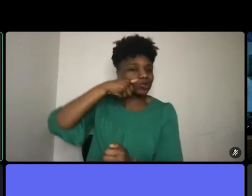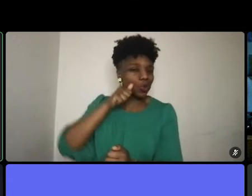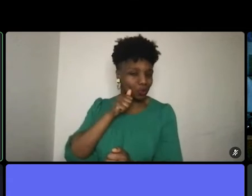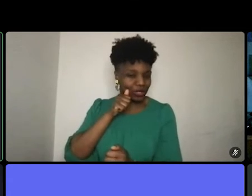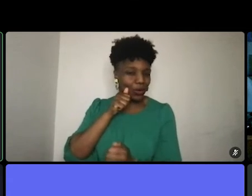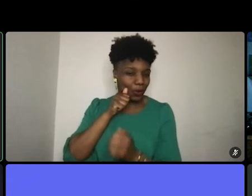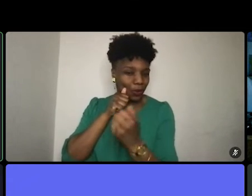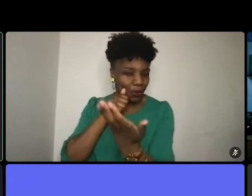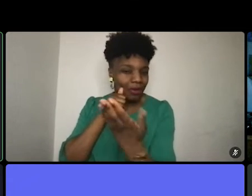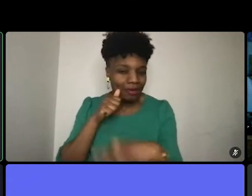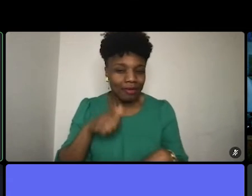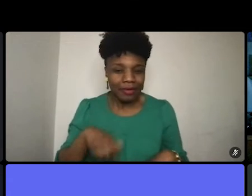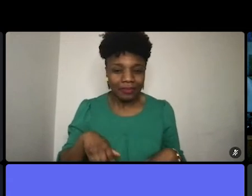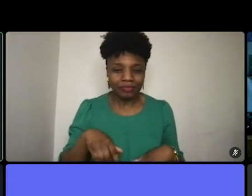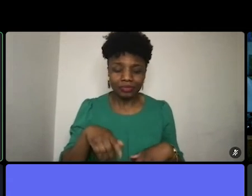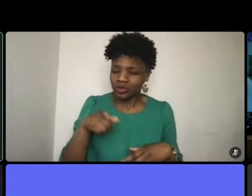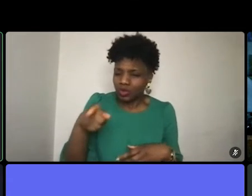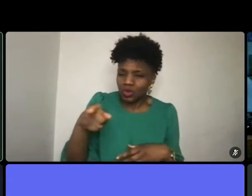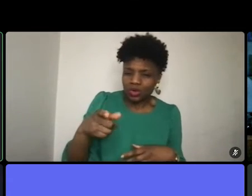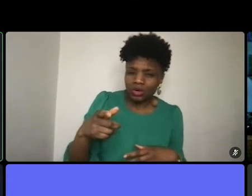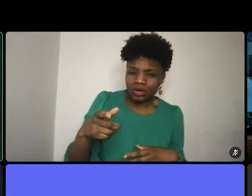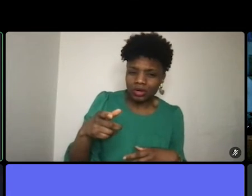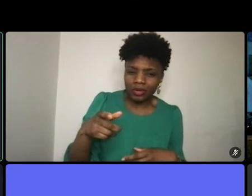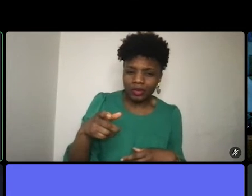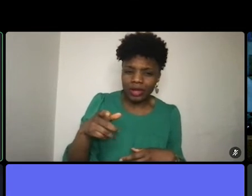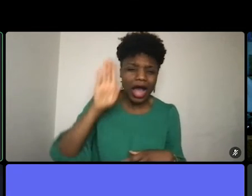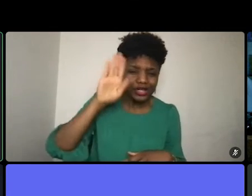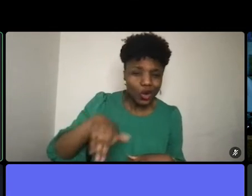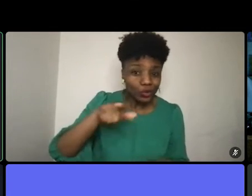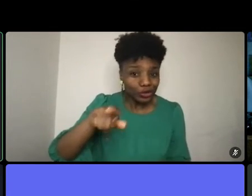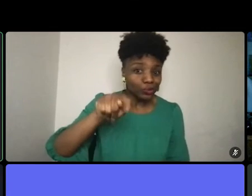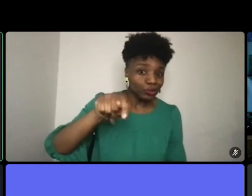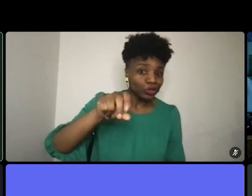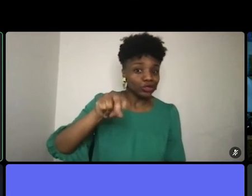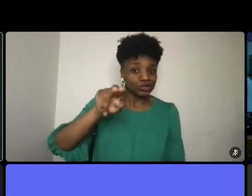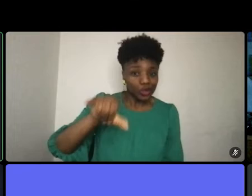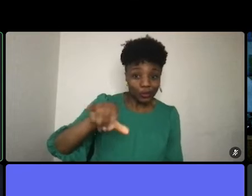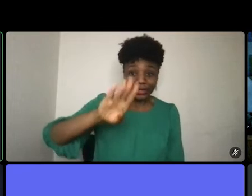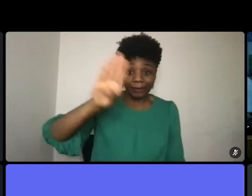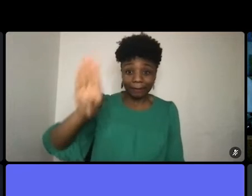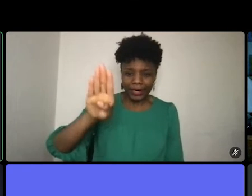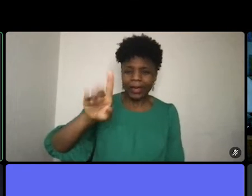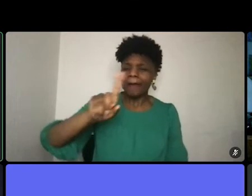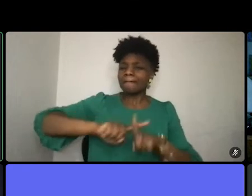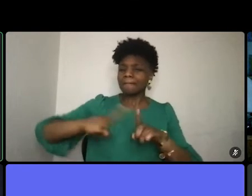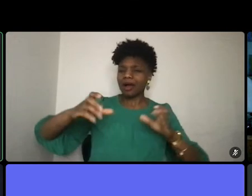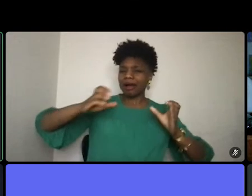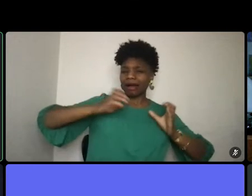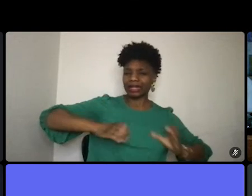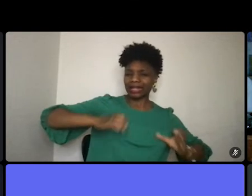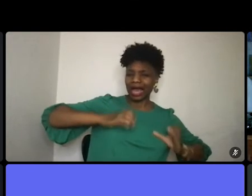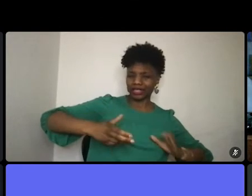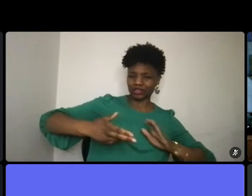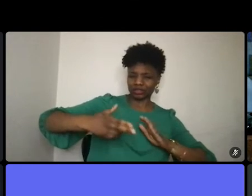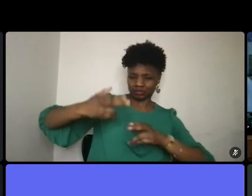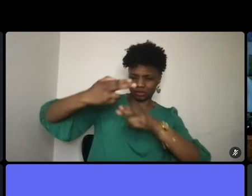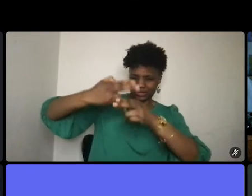they contact you as, Antonio? I know you as Tony B. Like what would you prefer the clients refer to you